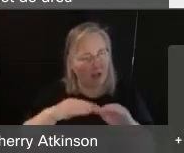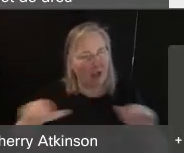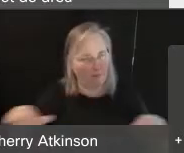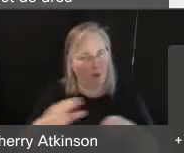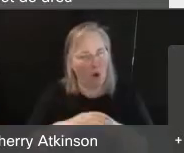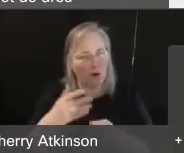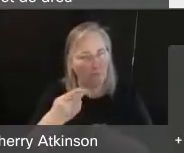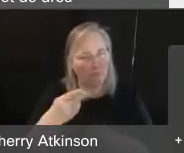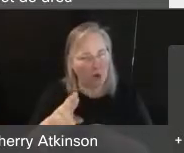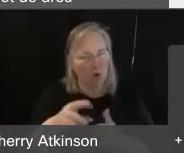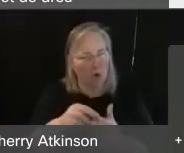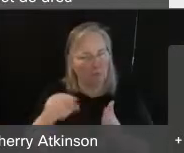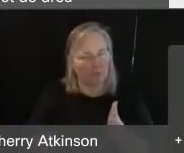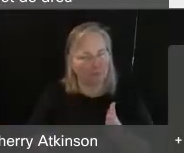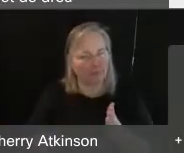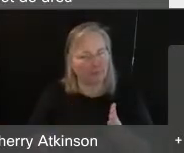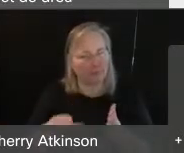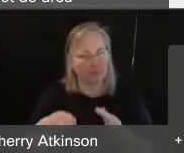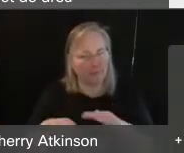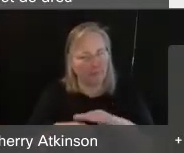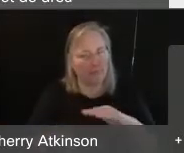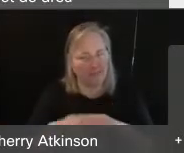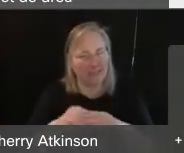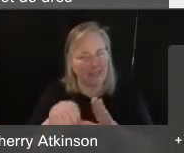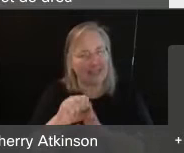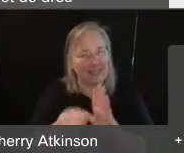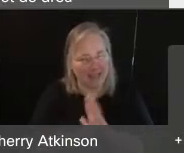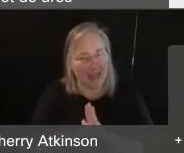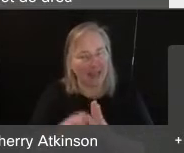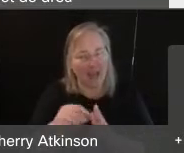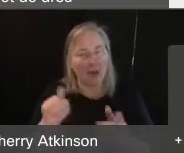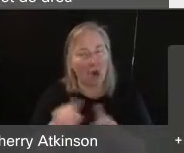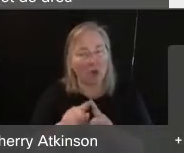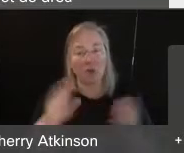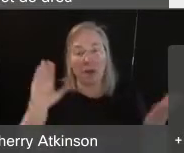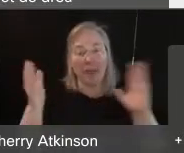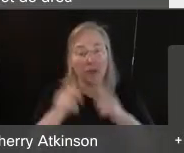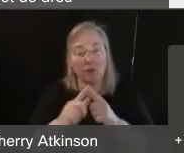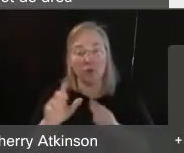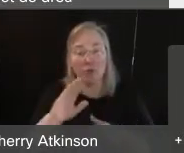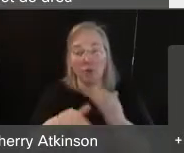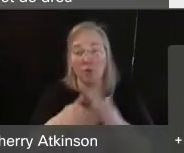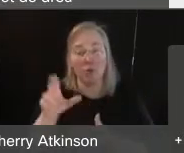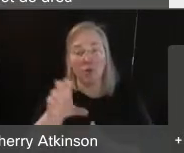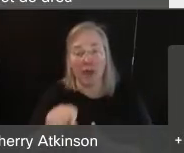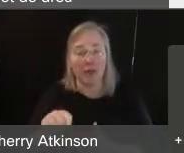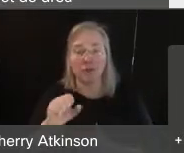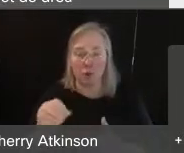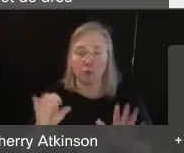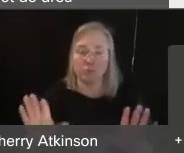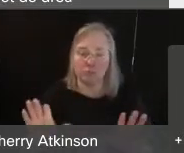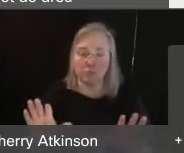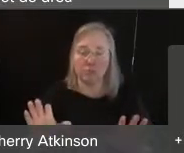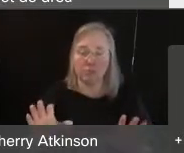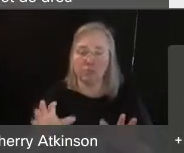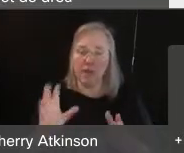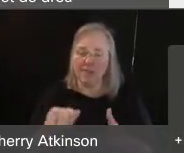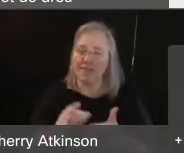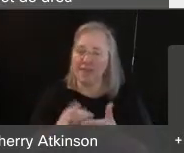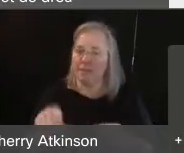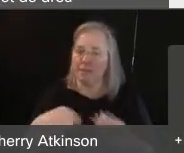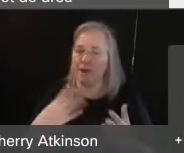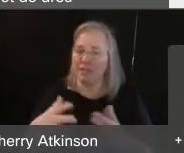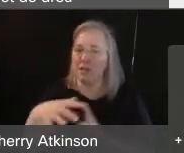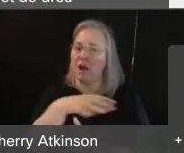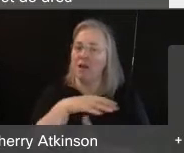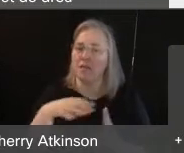per pupil basis in the state, but also in the country. So let's just have a little bit of context in that discussion when we